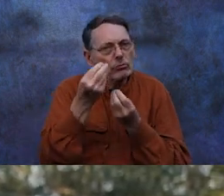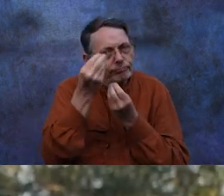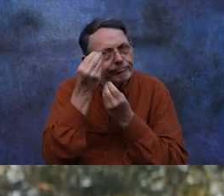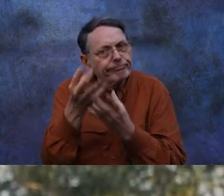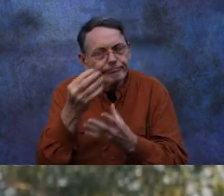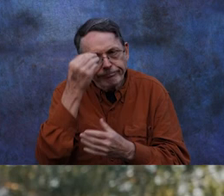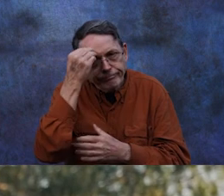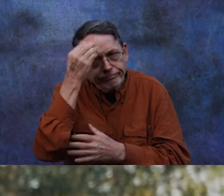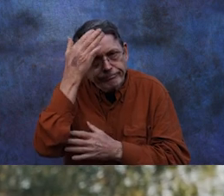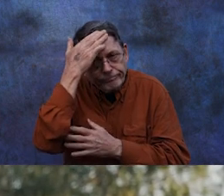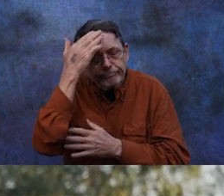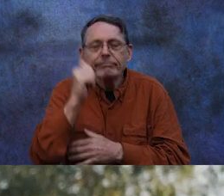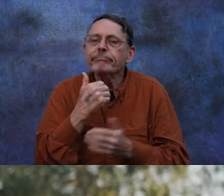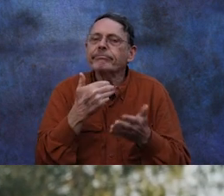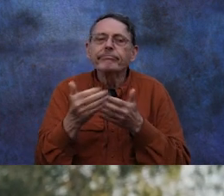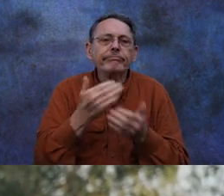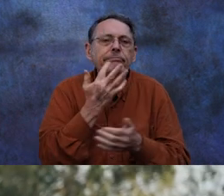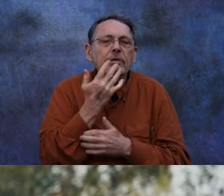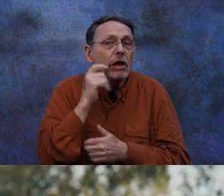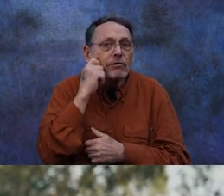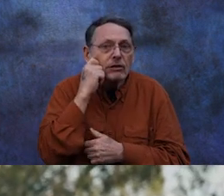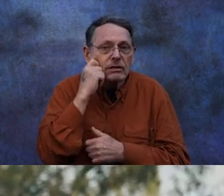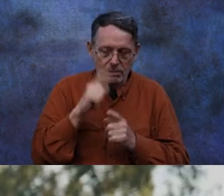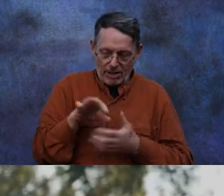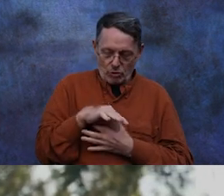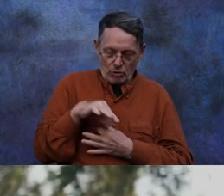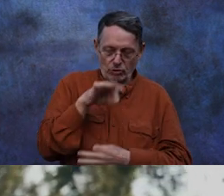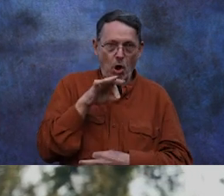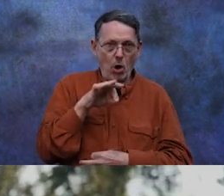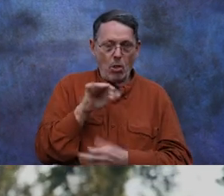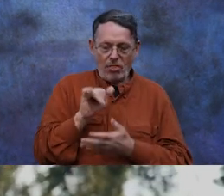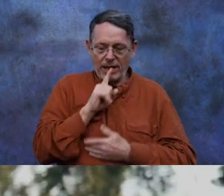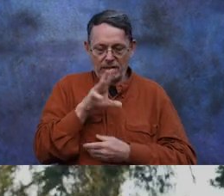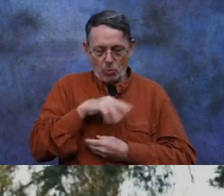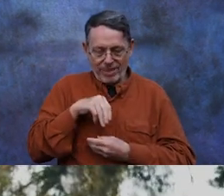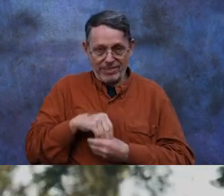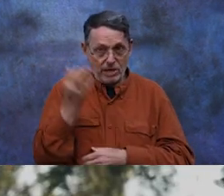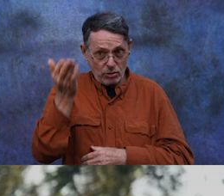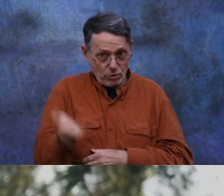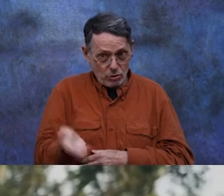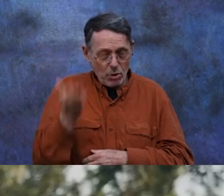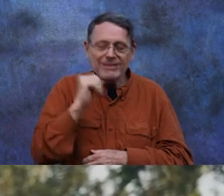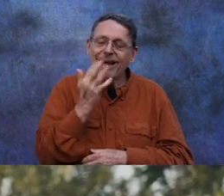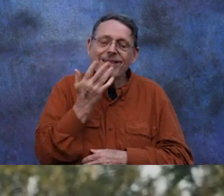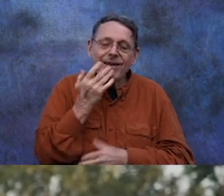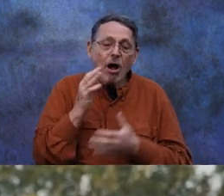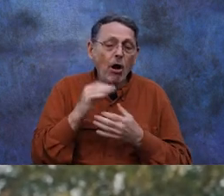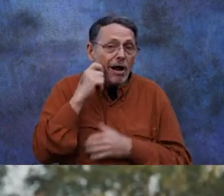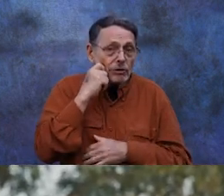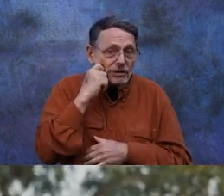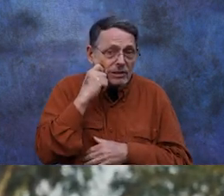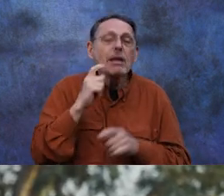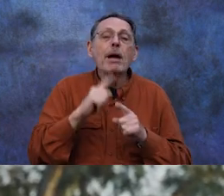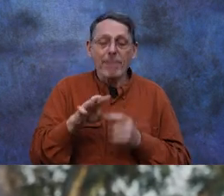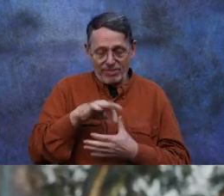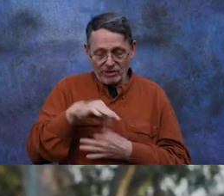it's not the color of your skin, but the soul that lies within. It's not the color of your skin, but